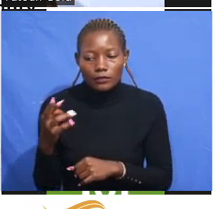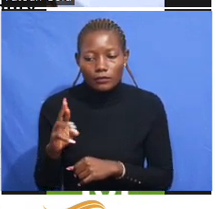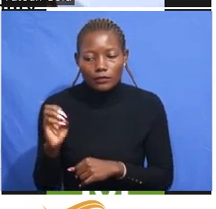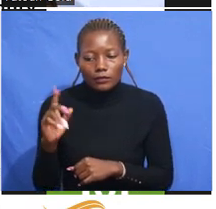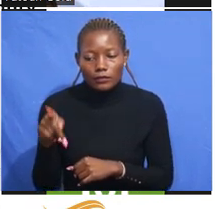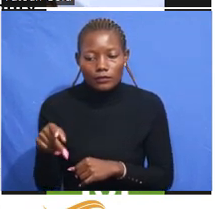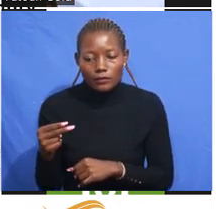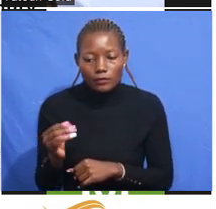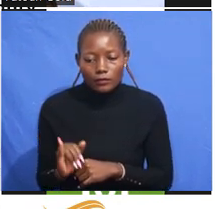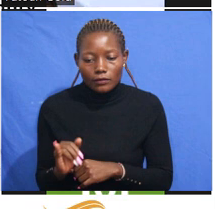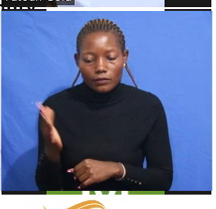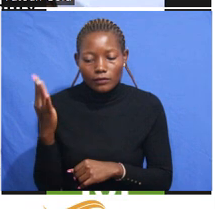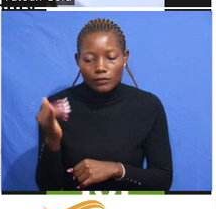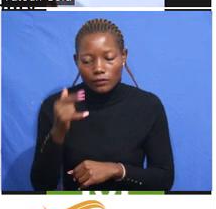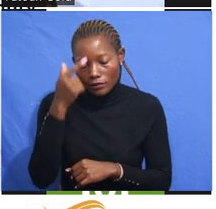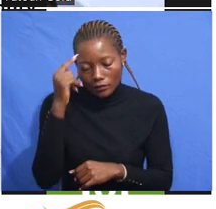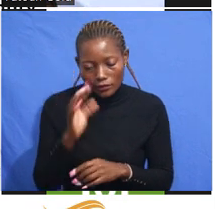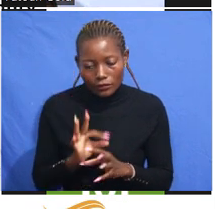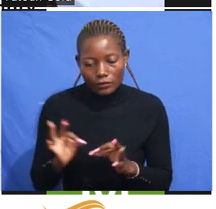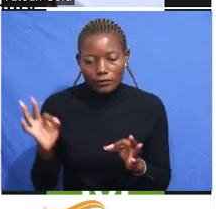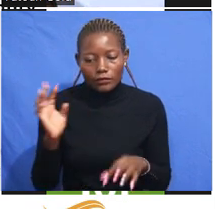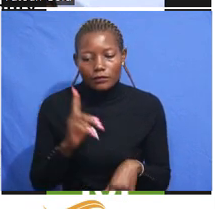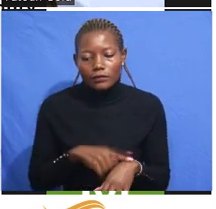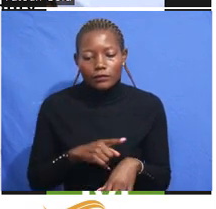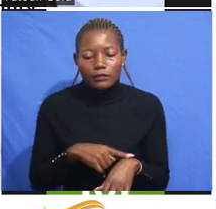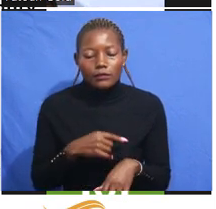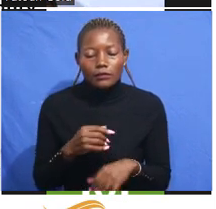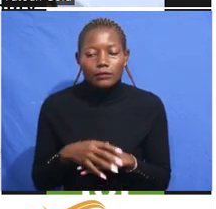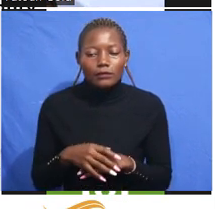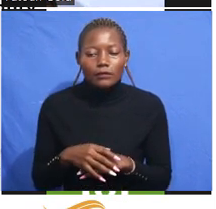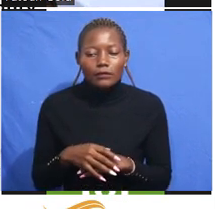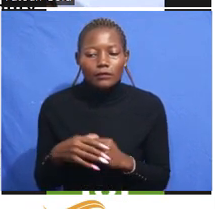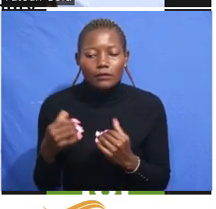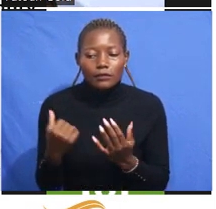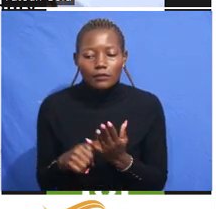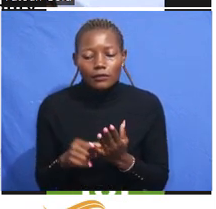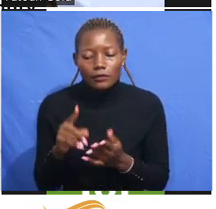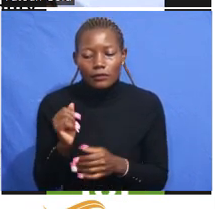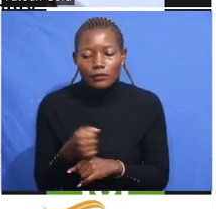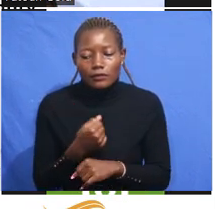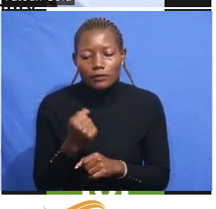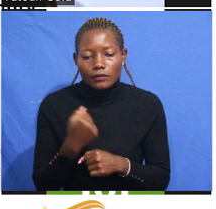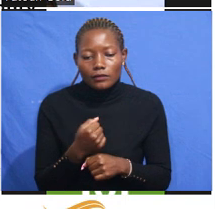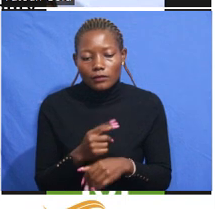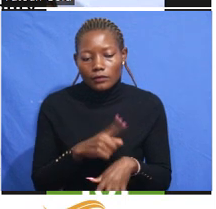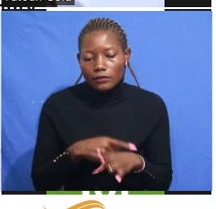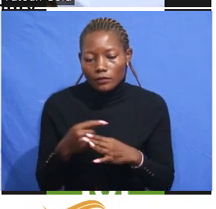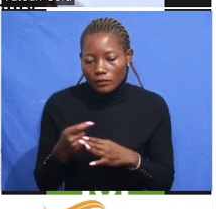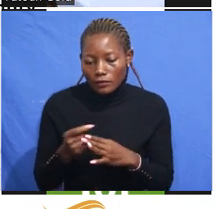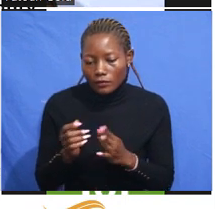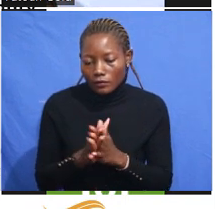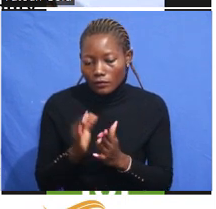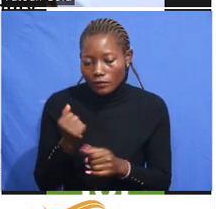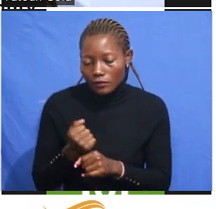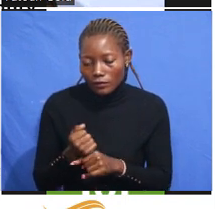the long-term effect. You cannot go during in-season and expect to work on muscle